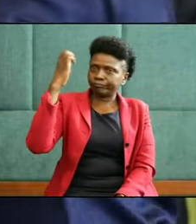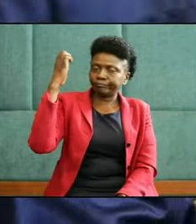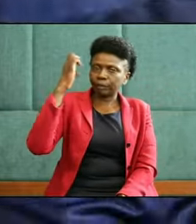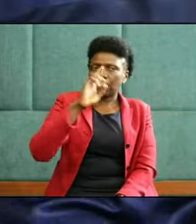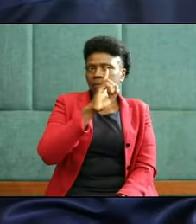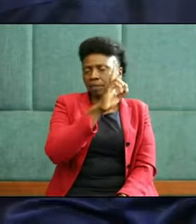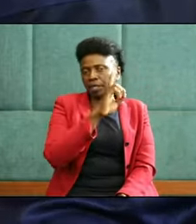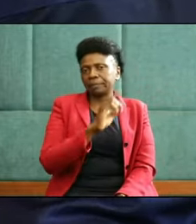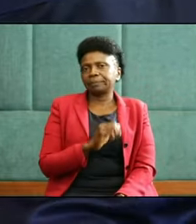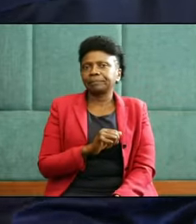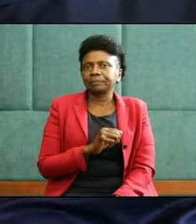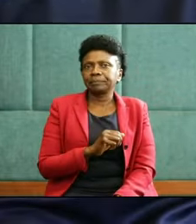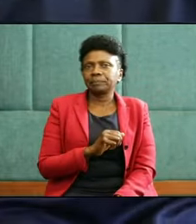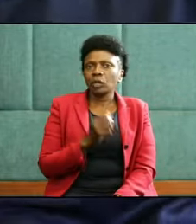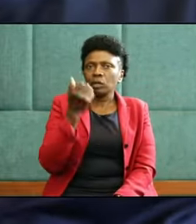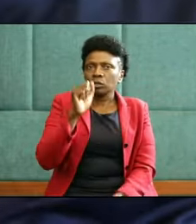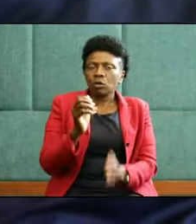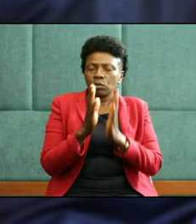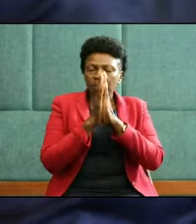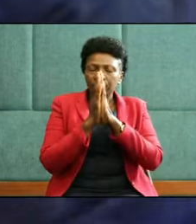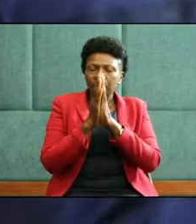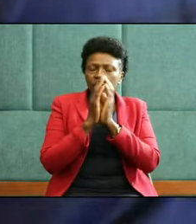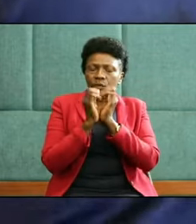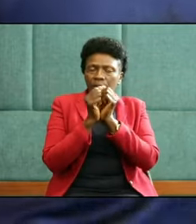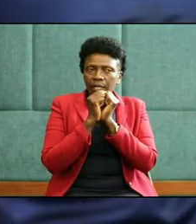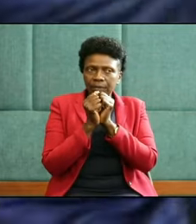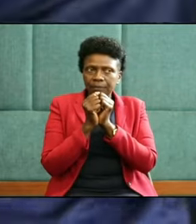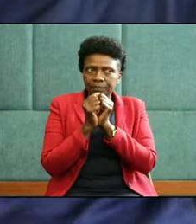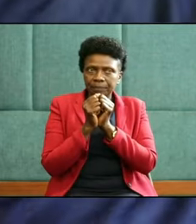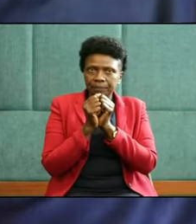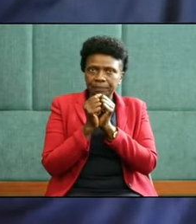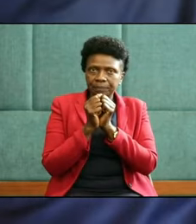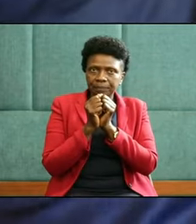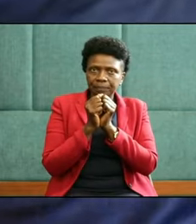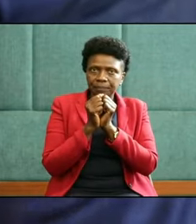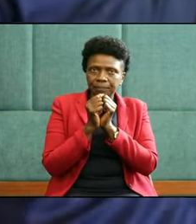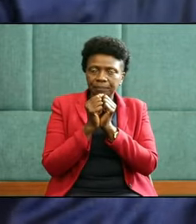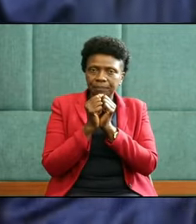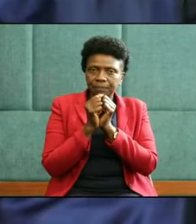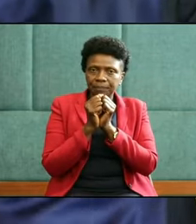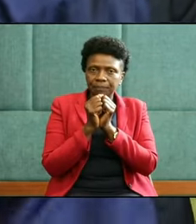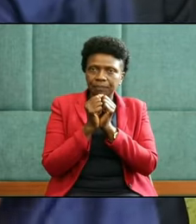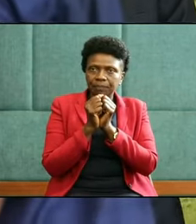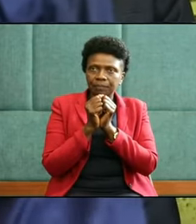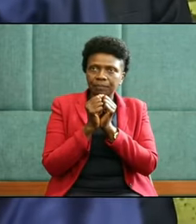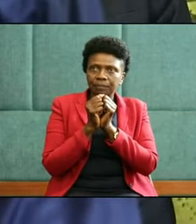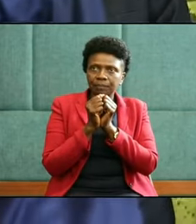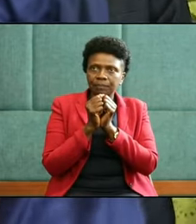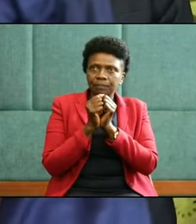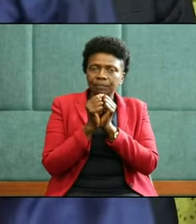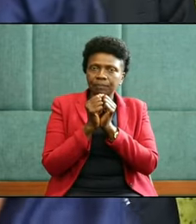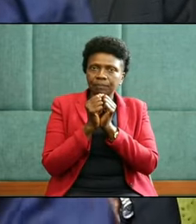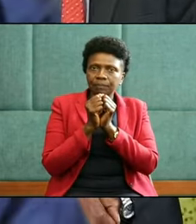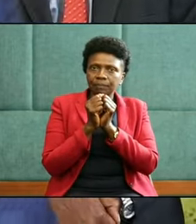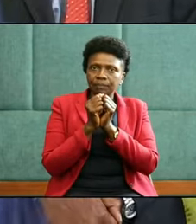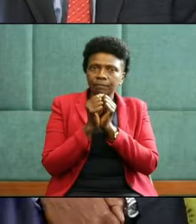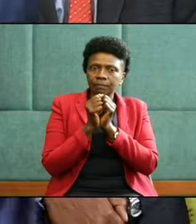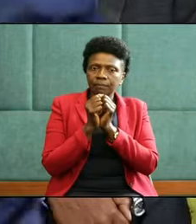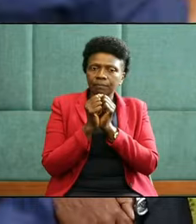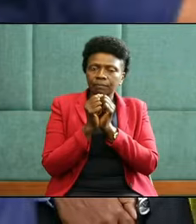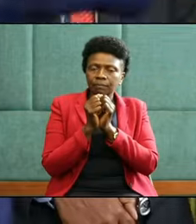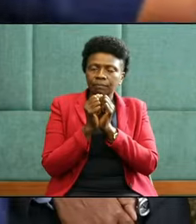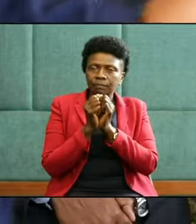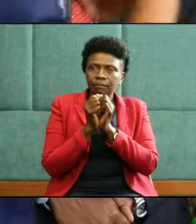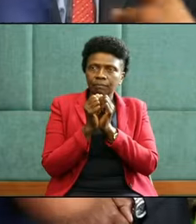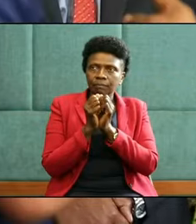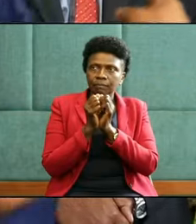Don't, those of you who are here, we don't just need your money. We need your money and your presence. I can't preach to empty seats. The Holy Spirit